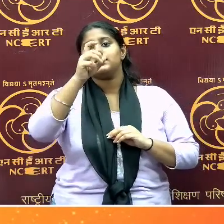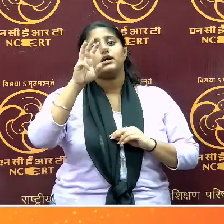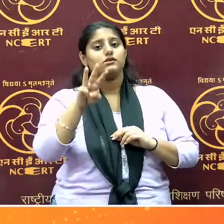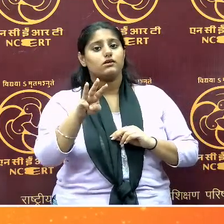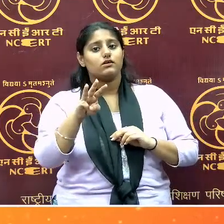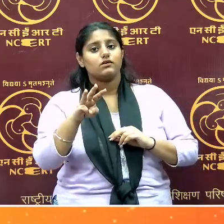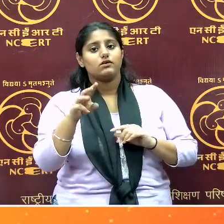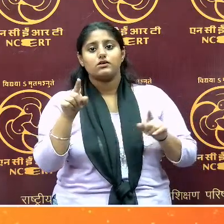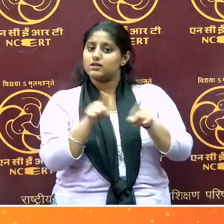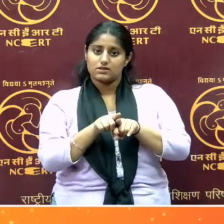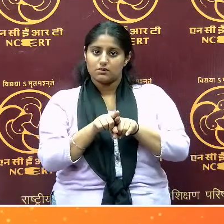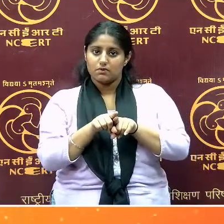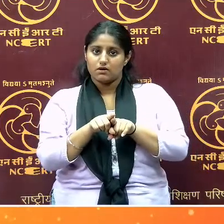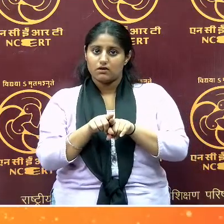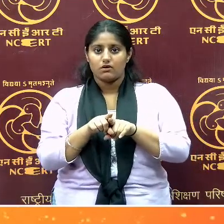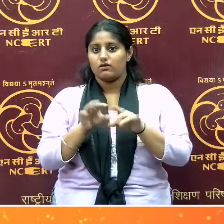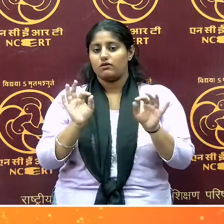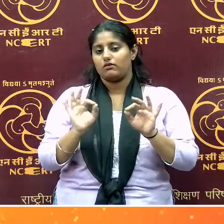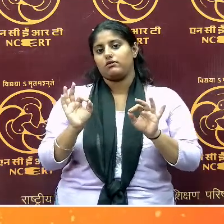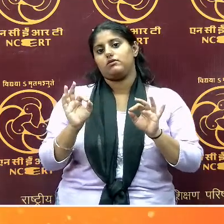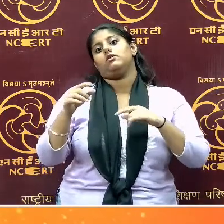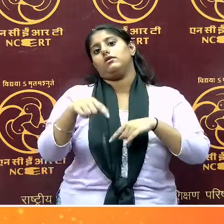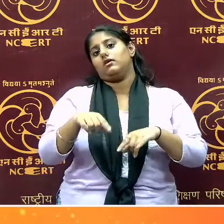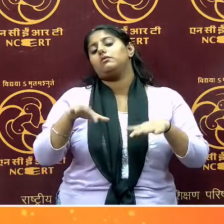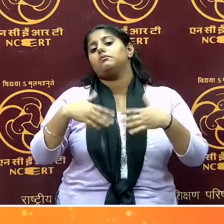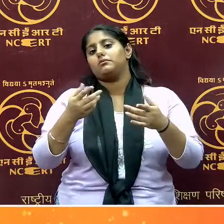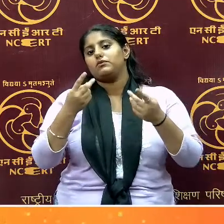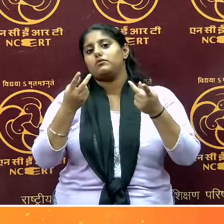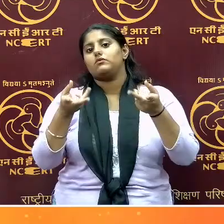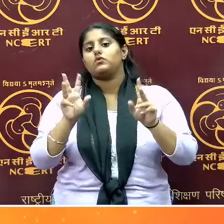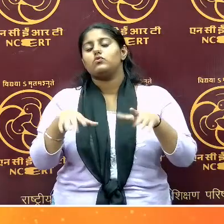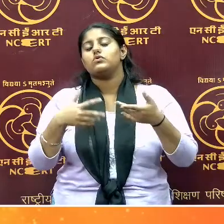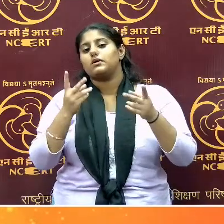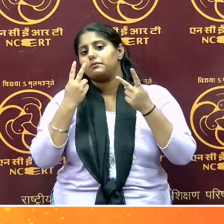are not the same. Okay. Let us try the next number now.